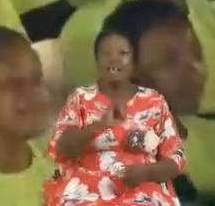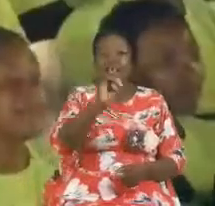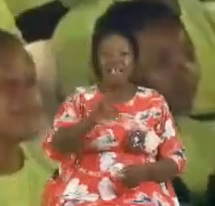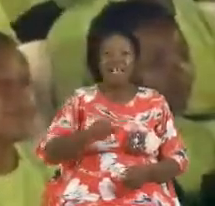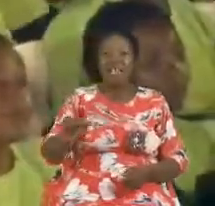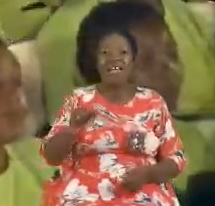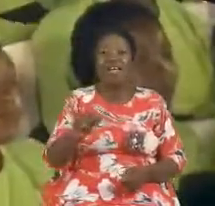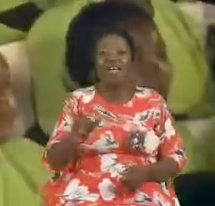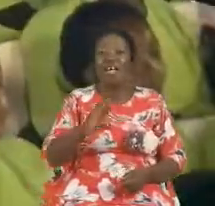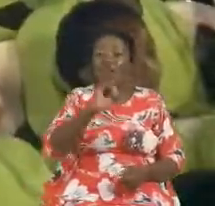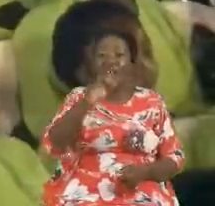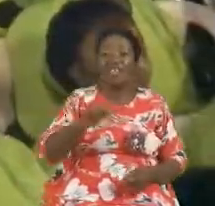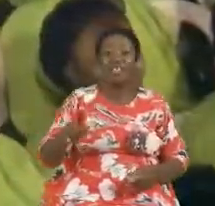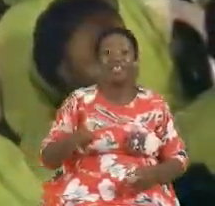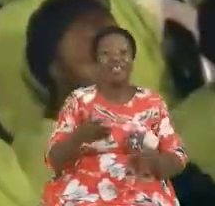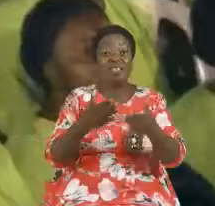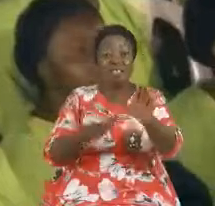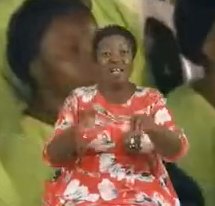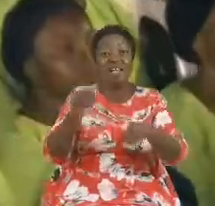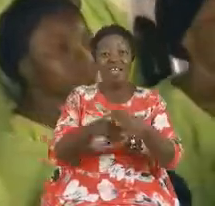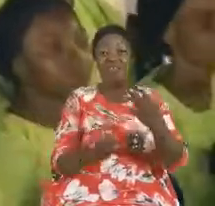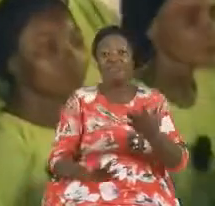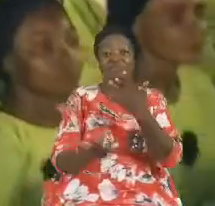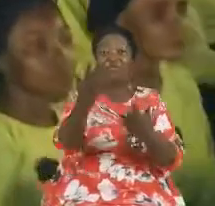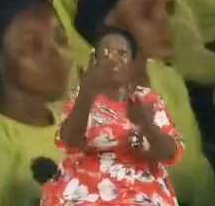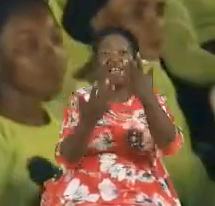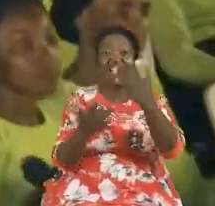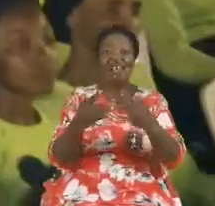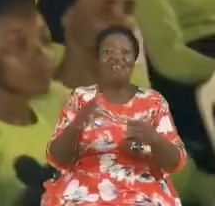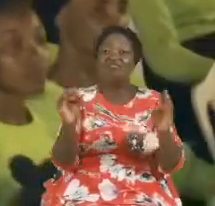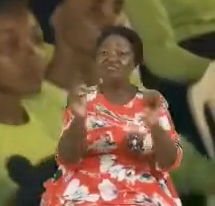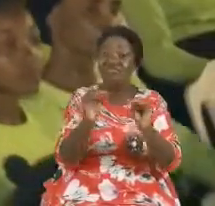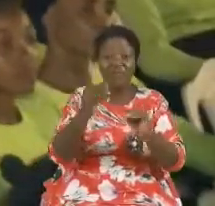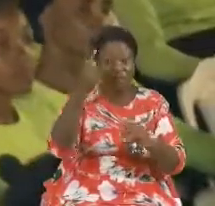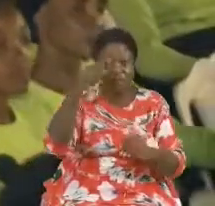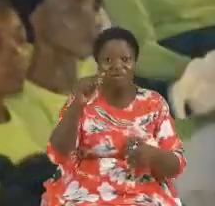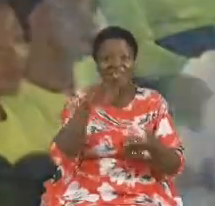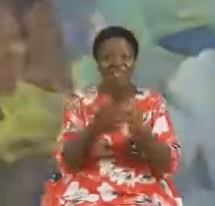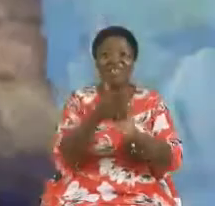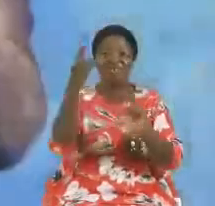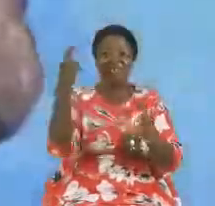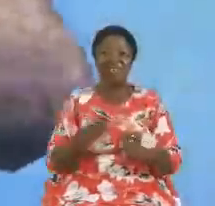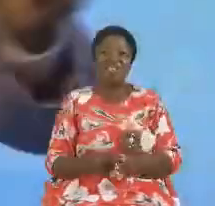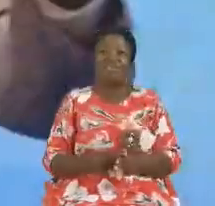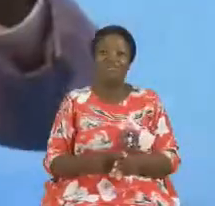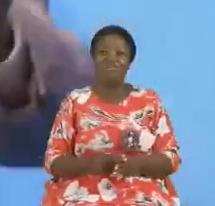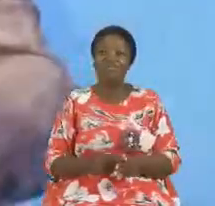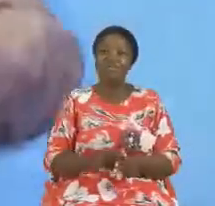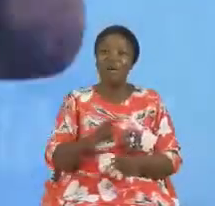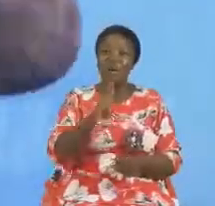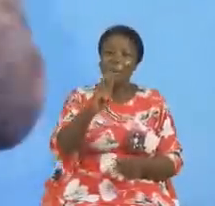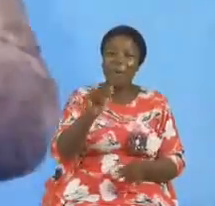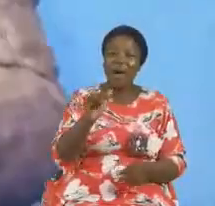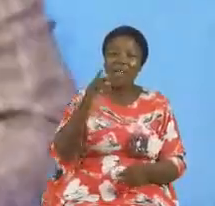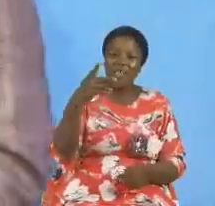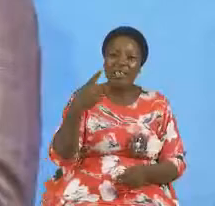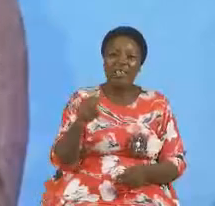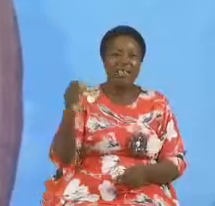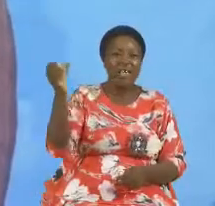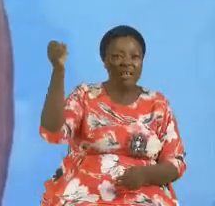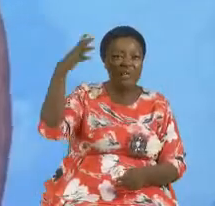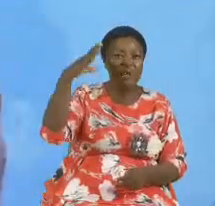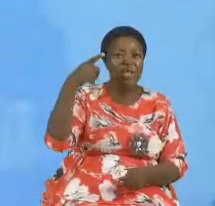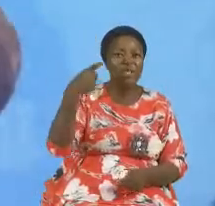And then eternal, everlasting death in hellfire, no more in